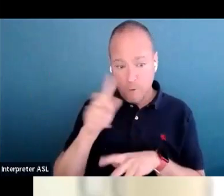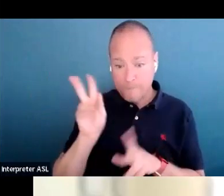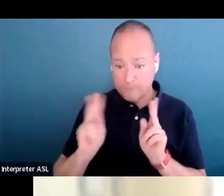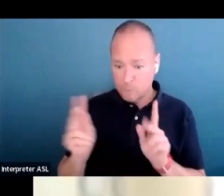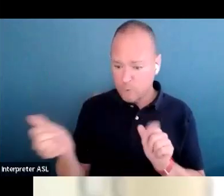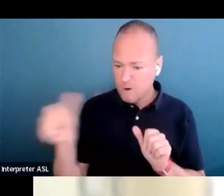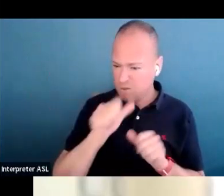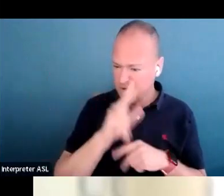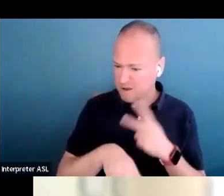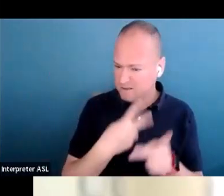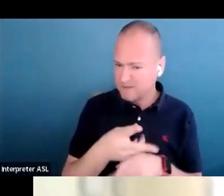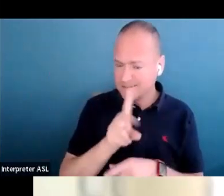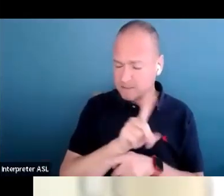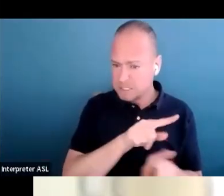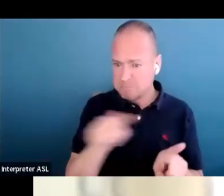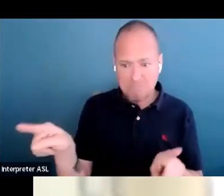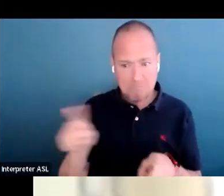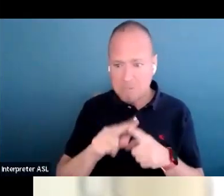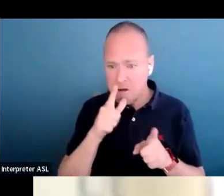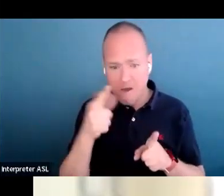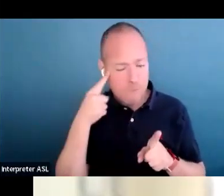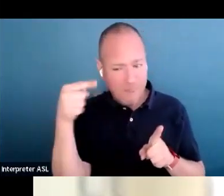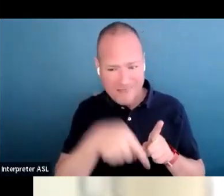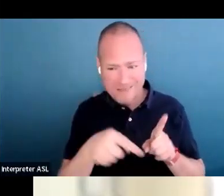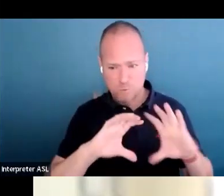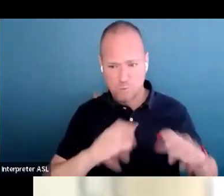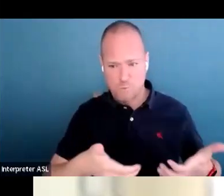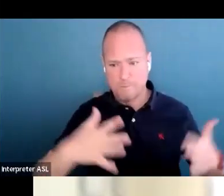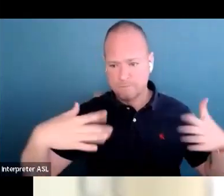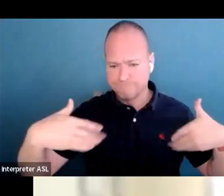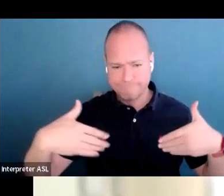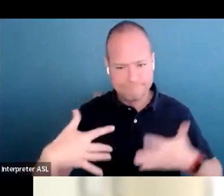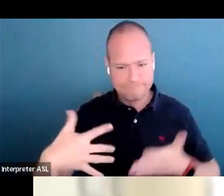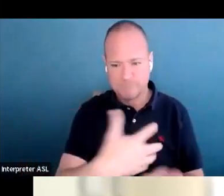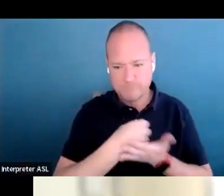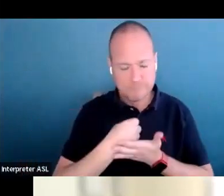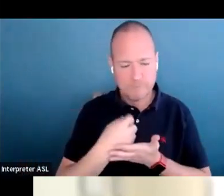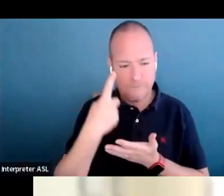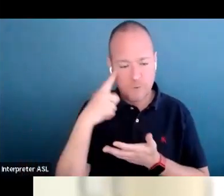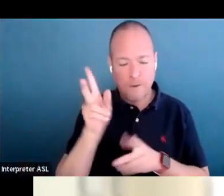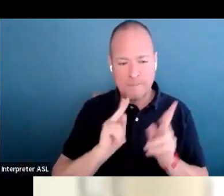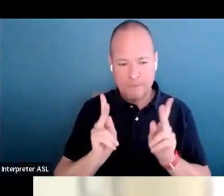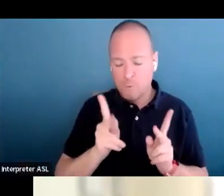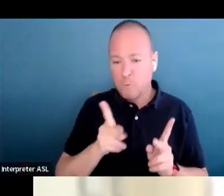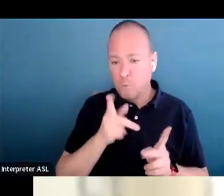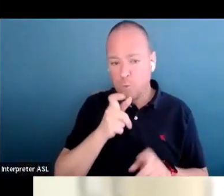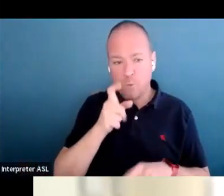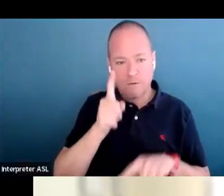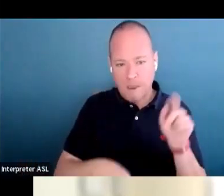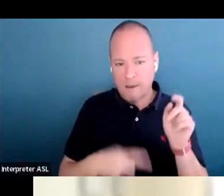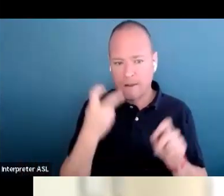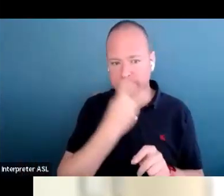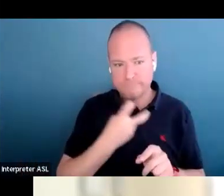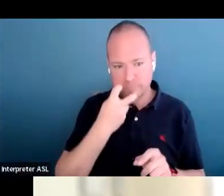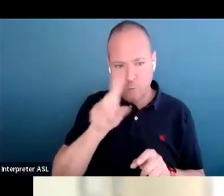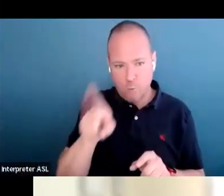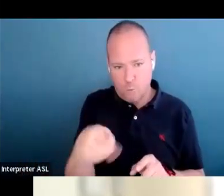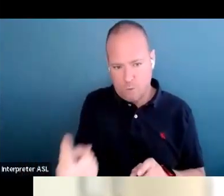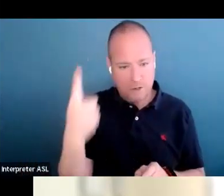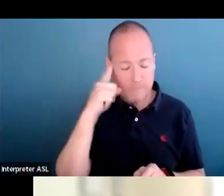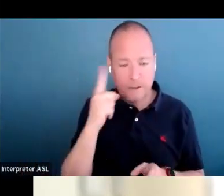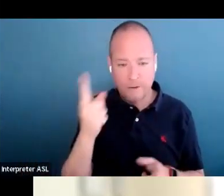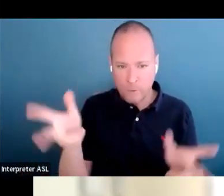of disabilities, but simply has not yet been collected on people who cannot use speech alone to be heard and